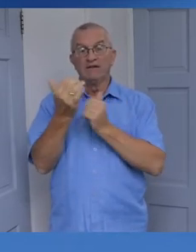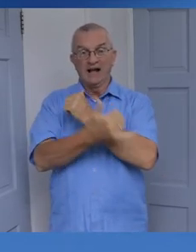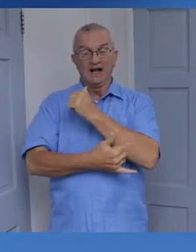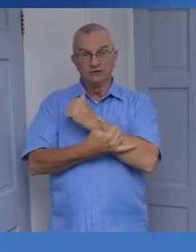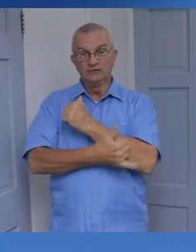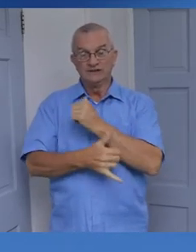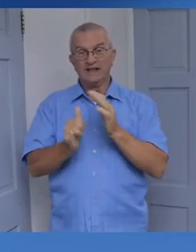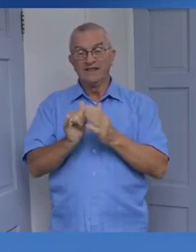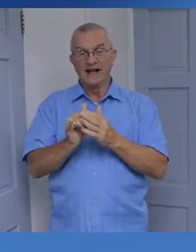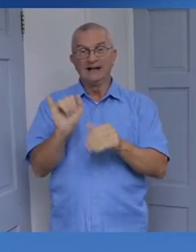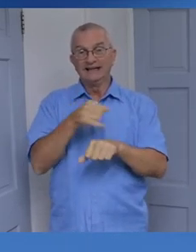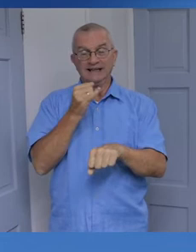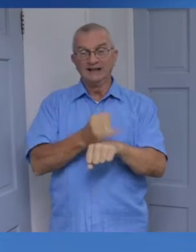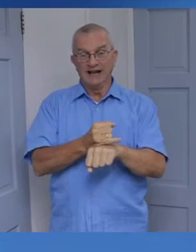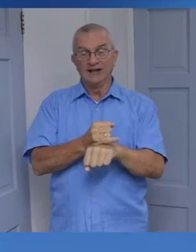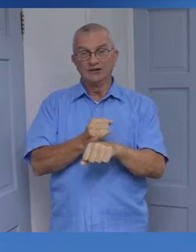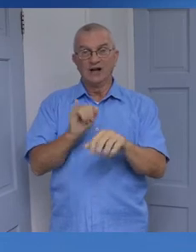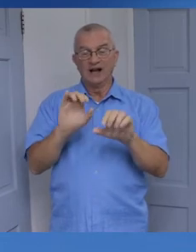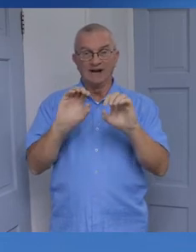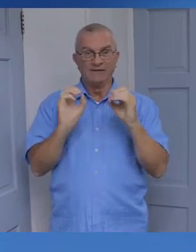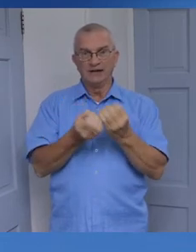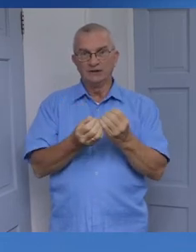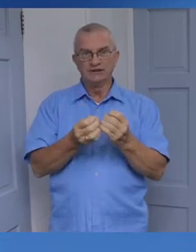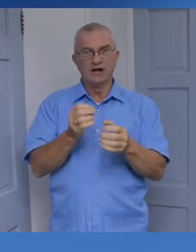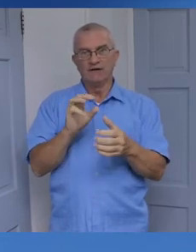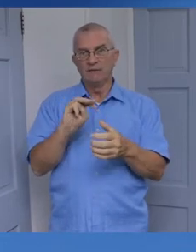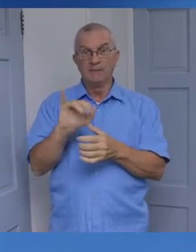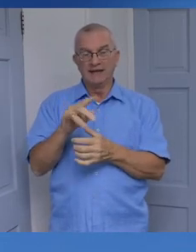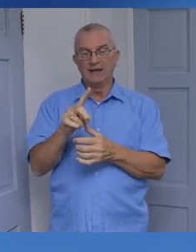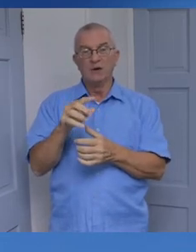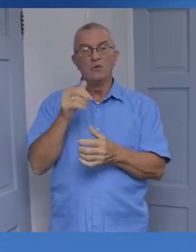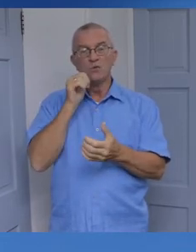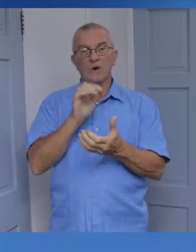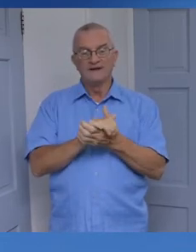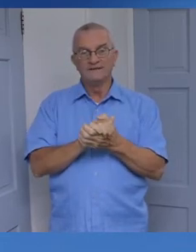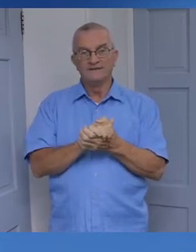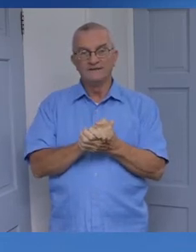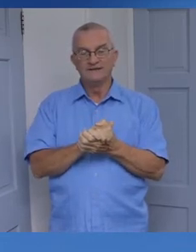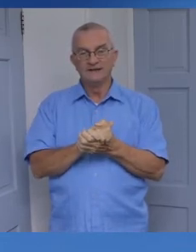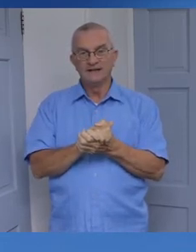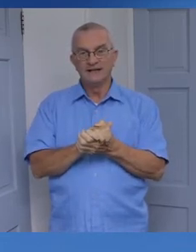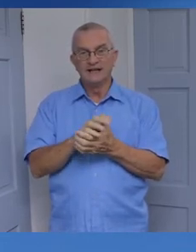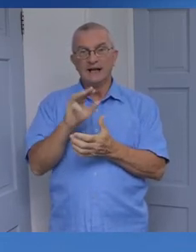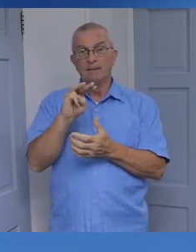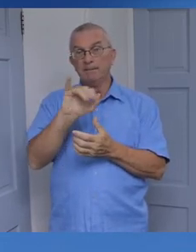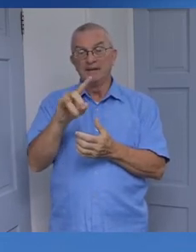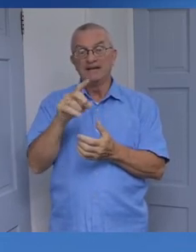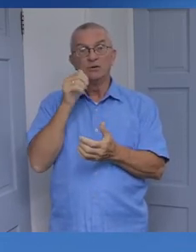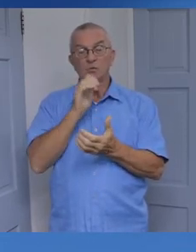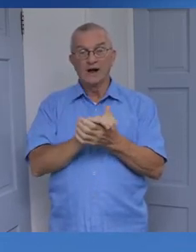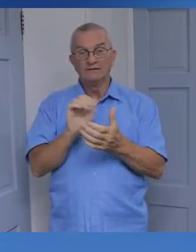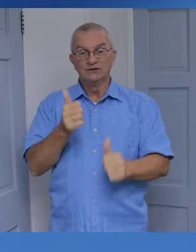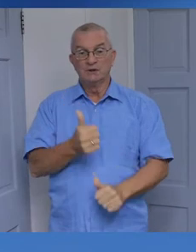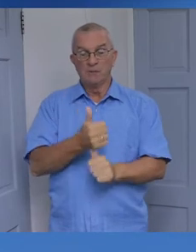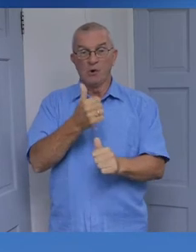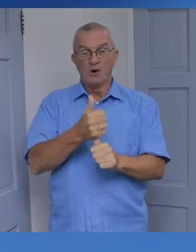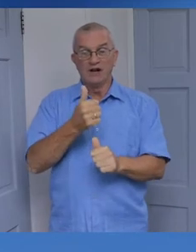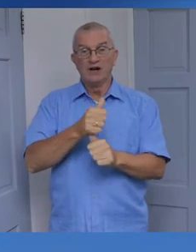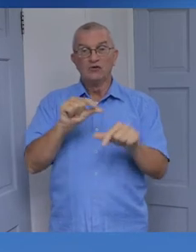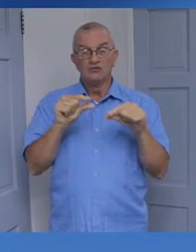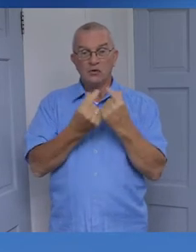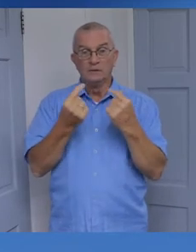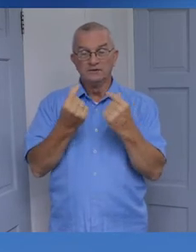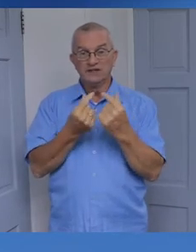Confederation of Midwives. To date, midwifery support groups and regional focal points